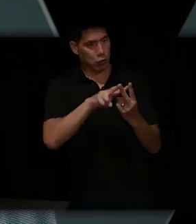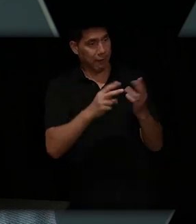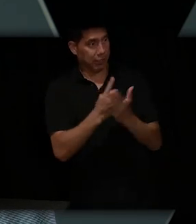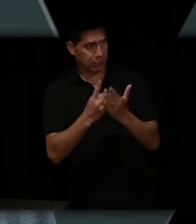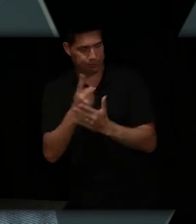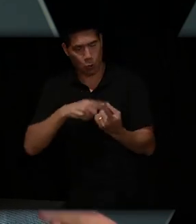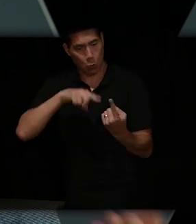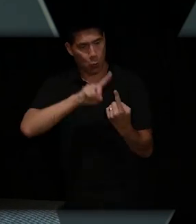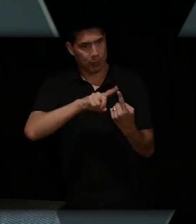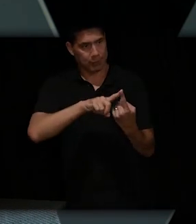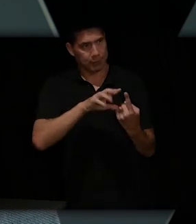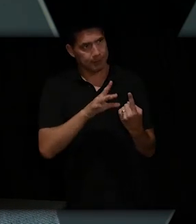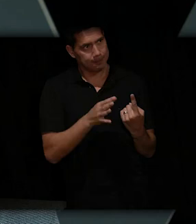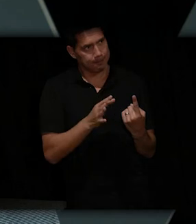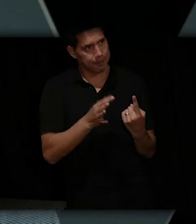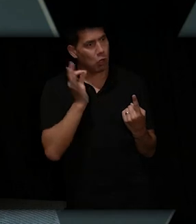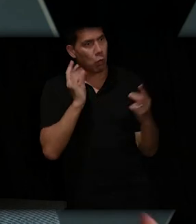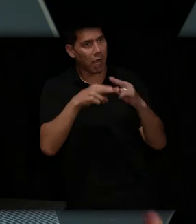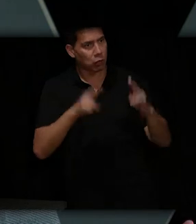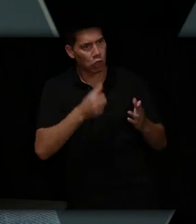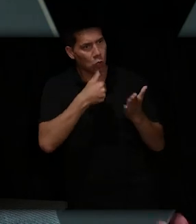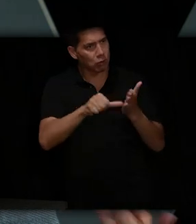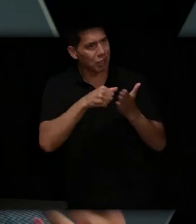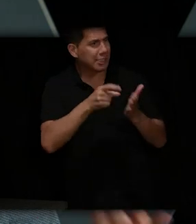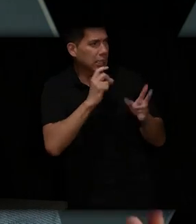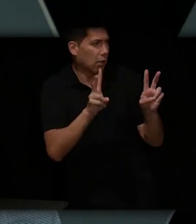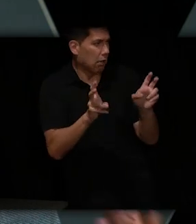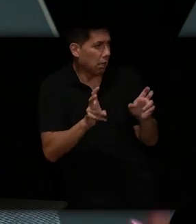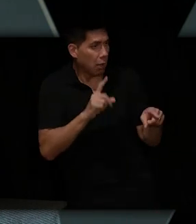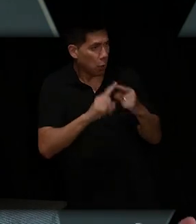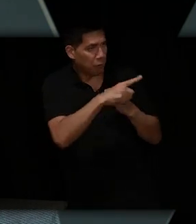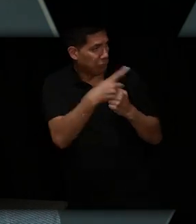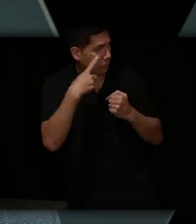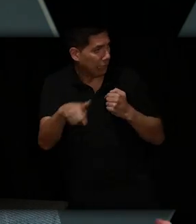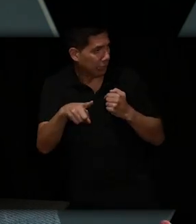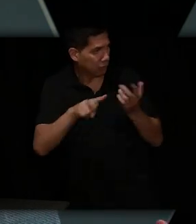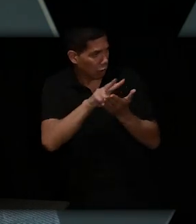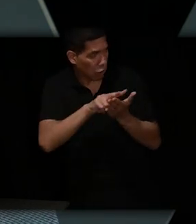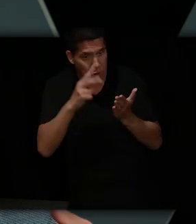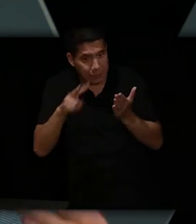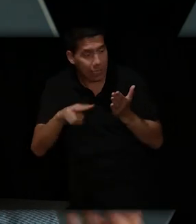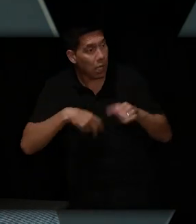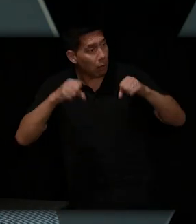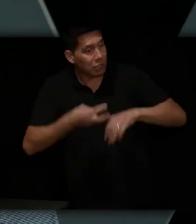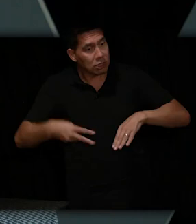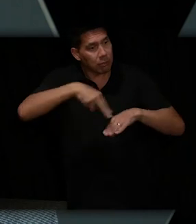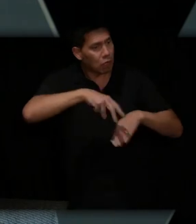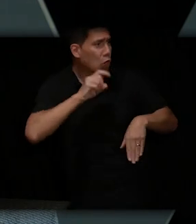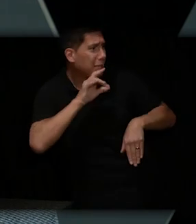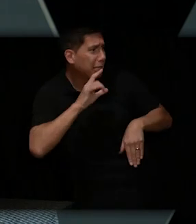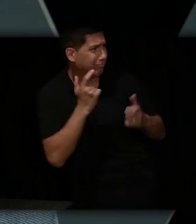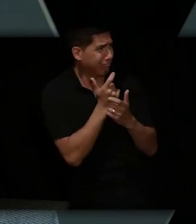the White House correspondents' dinner, which I'm sure most of you have seen clips of. It's where the president gets up and does stand-up comedy. And the other